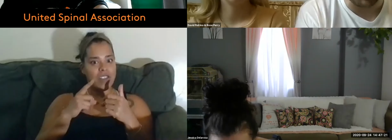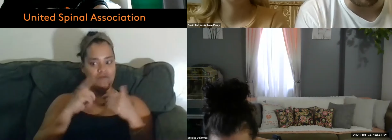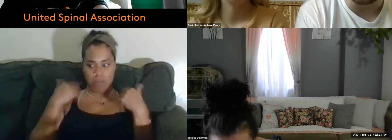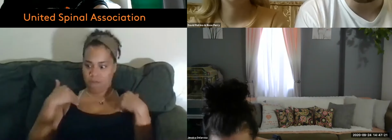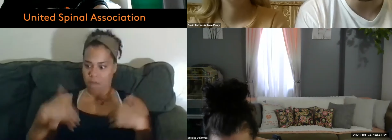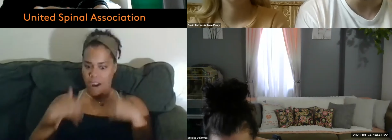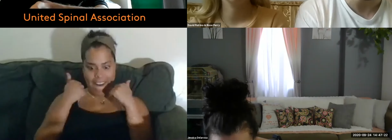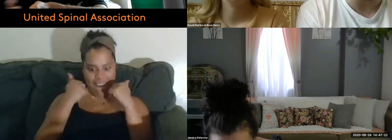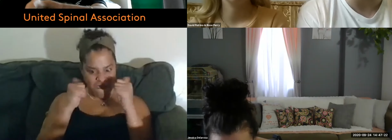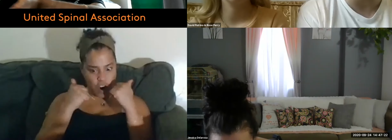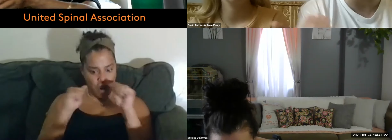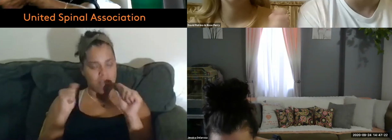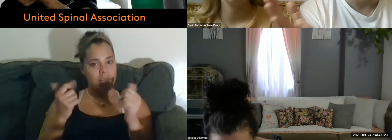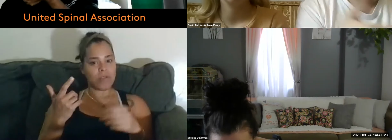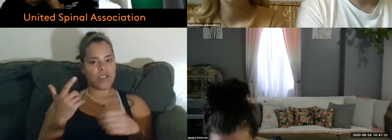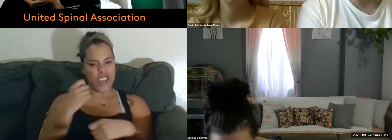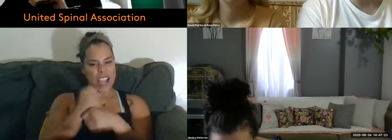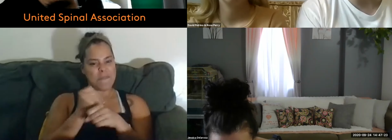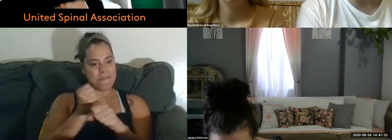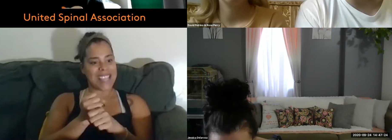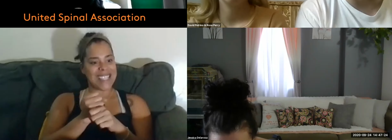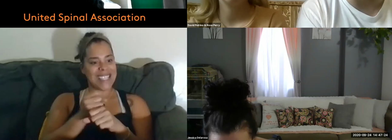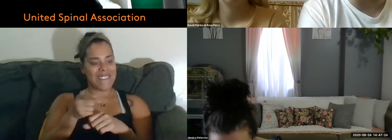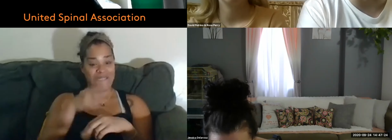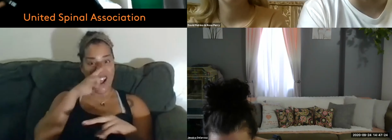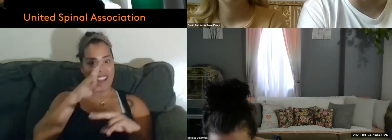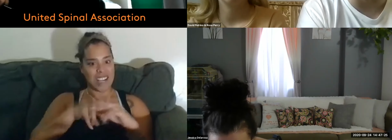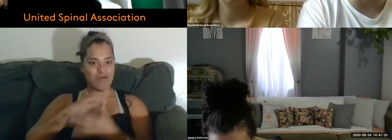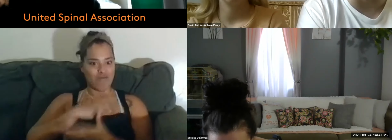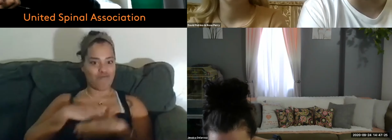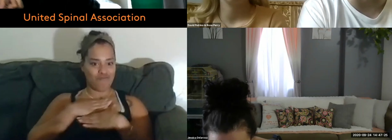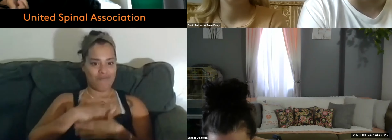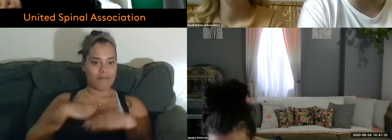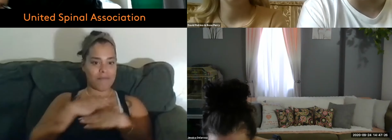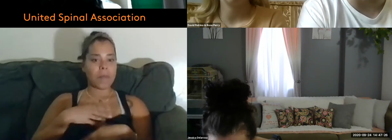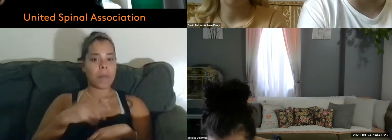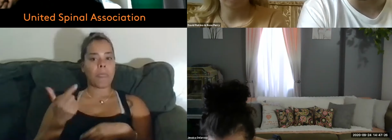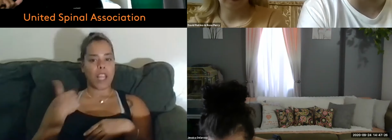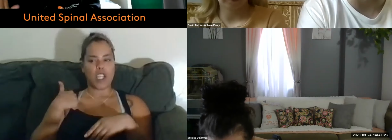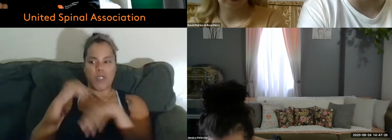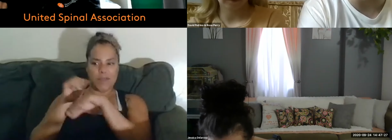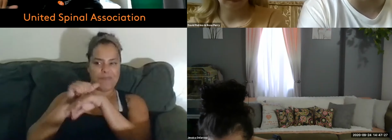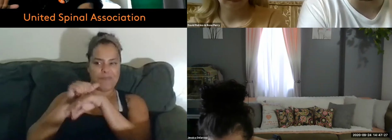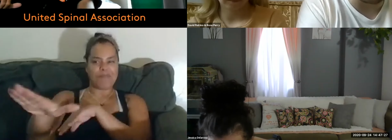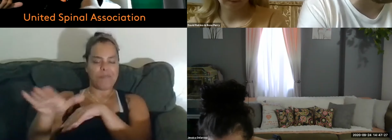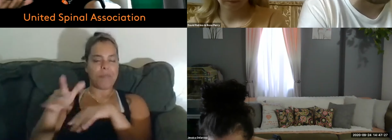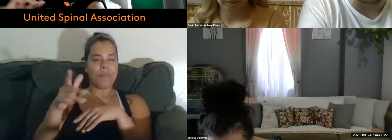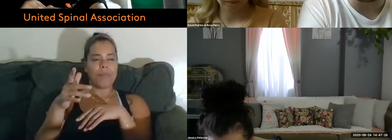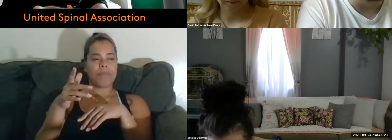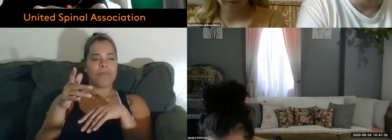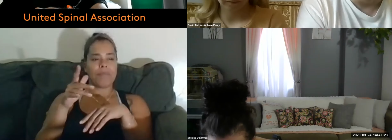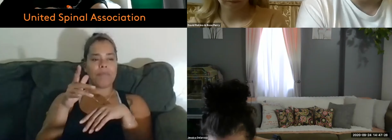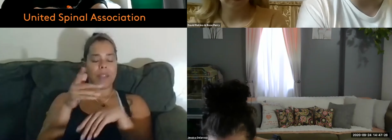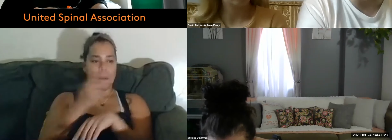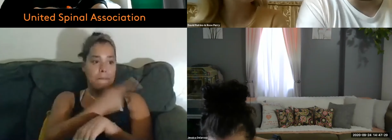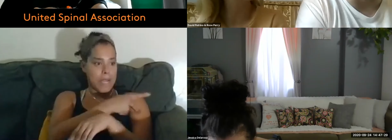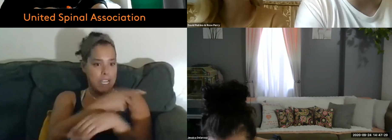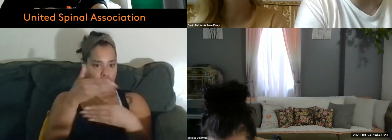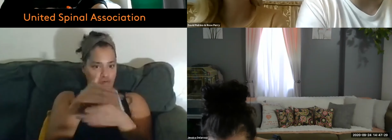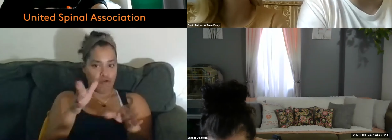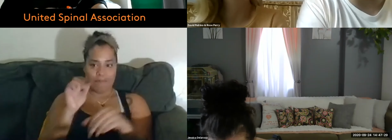makes it fun. And so we deployed a couple of Nintendo Wiis into the patient rooms, and sure enough,